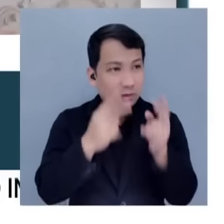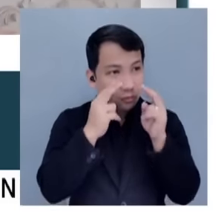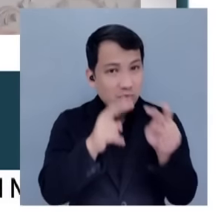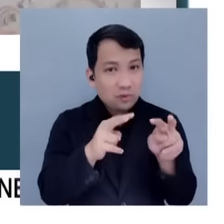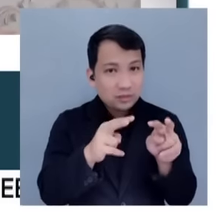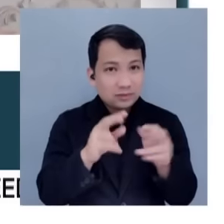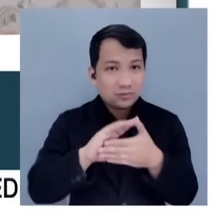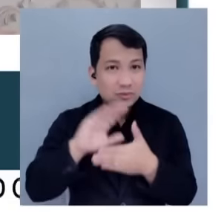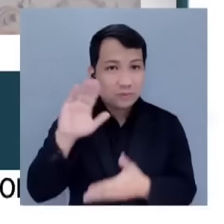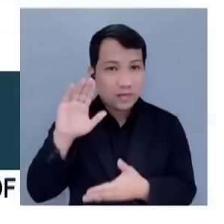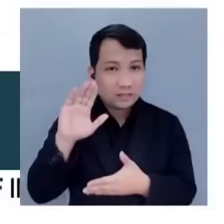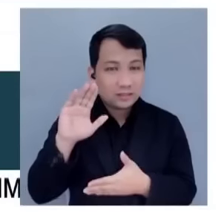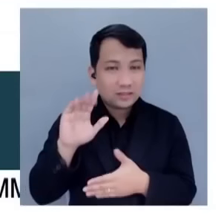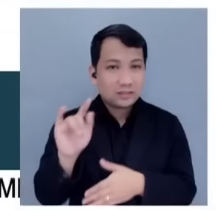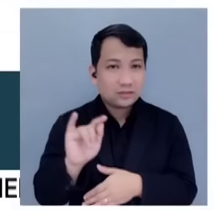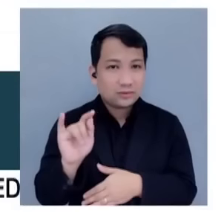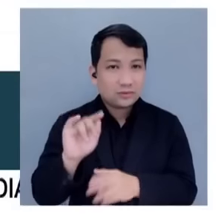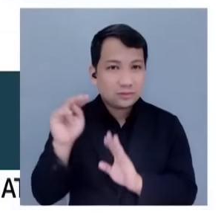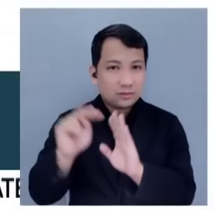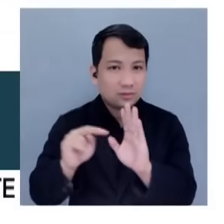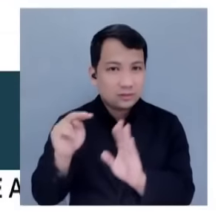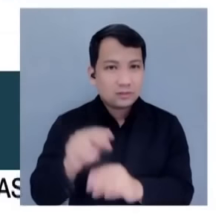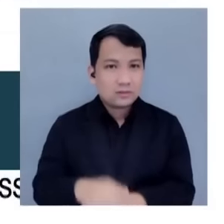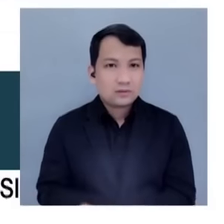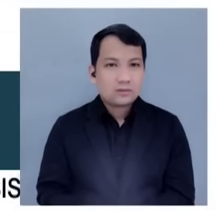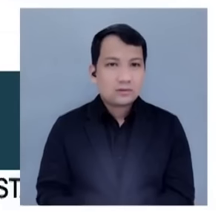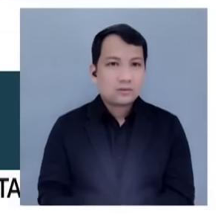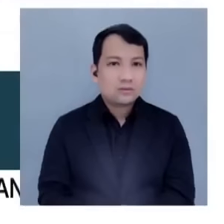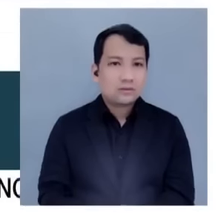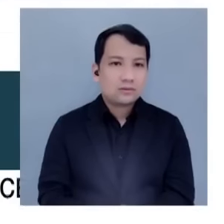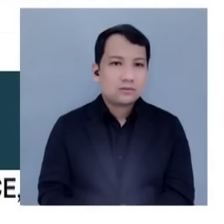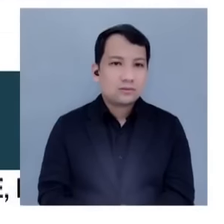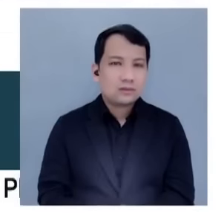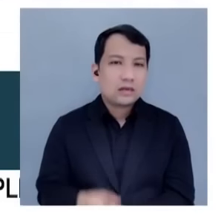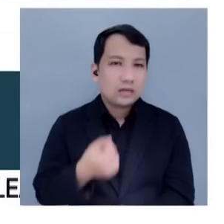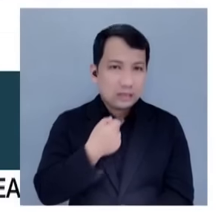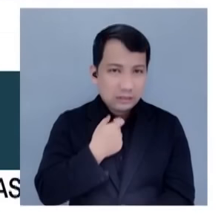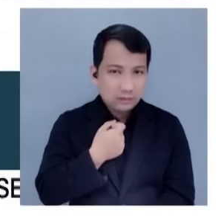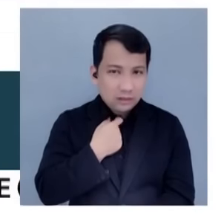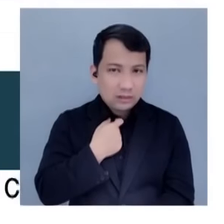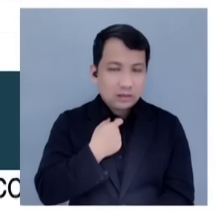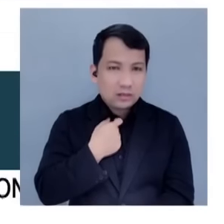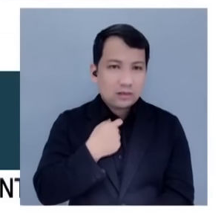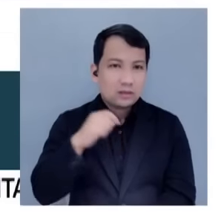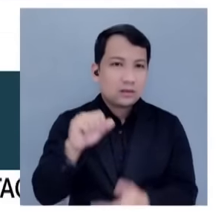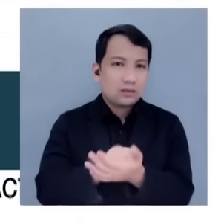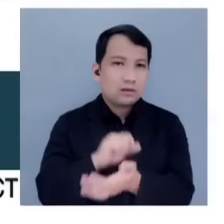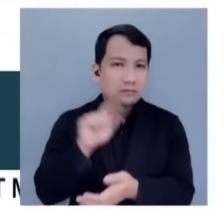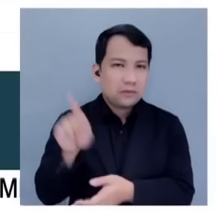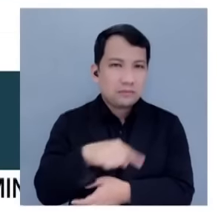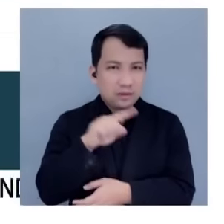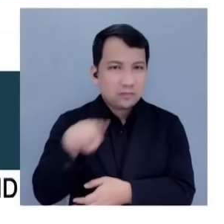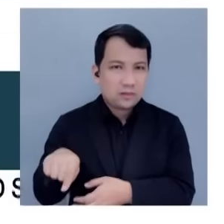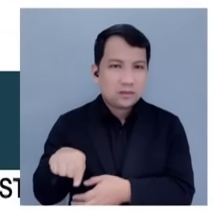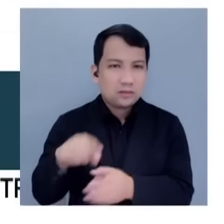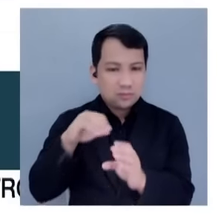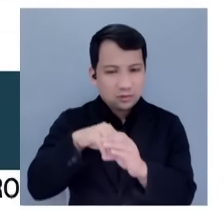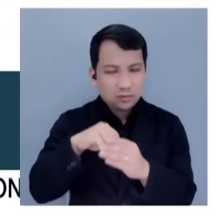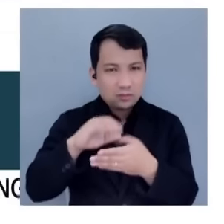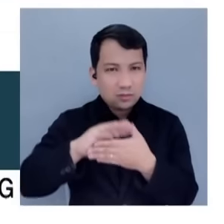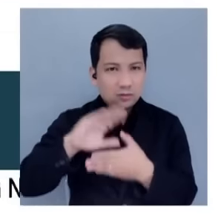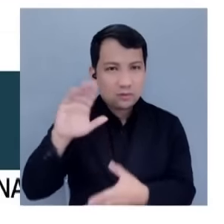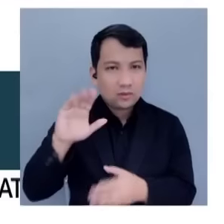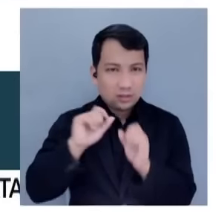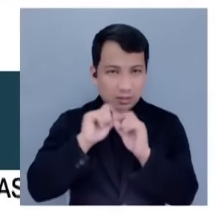ng video. And talagang kabastusan at pambababoy no, ang laman nito. And